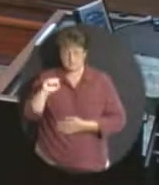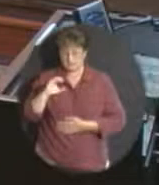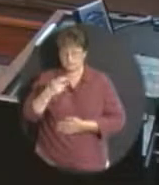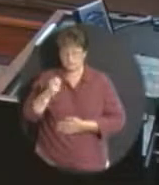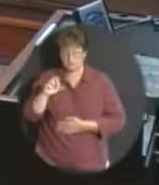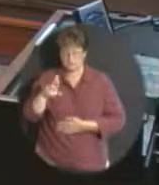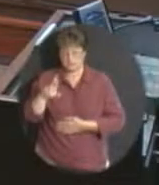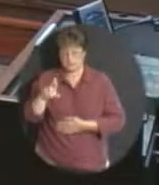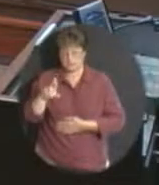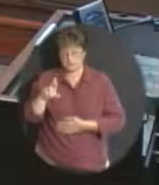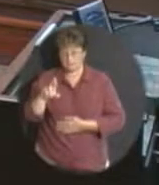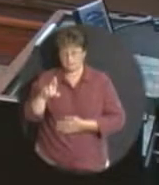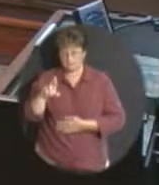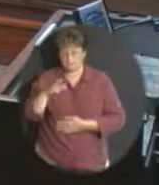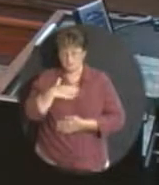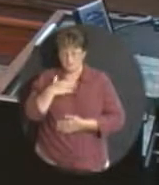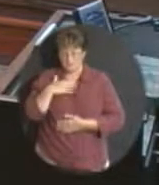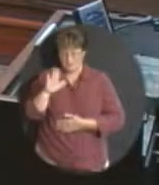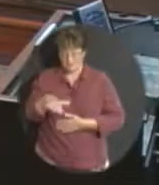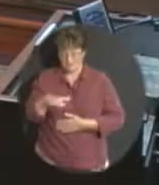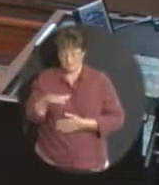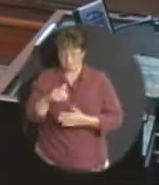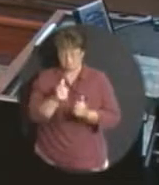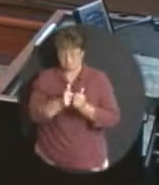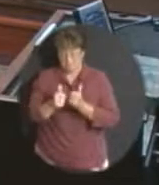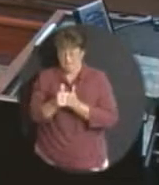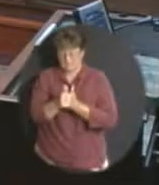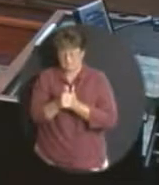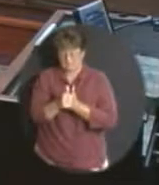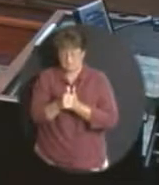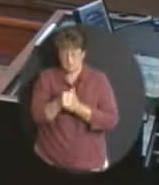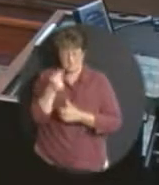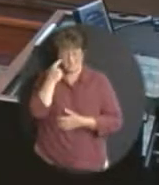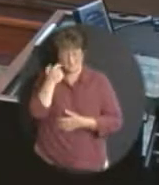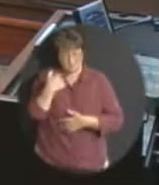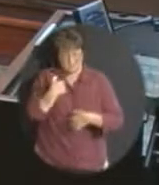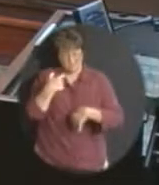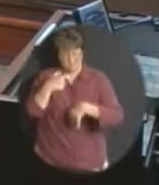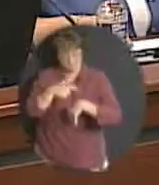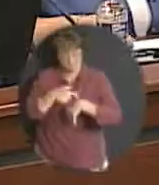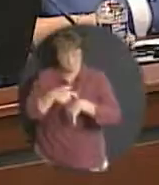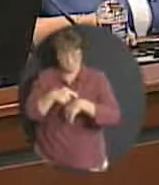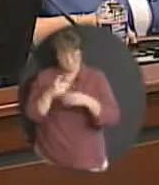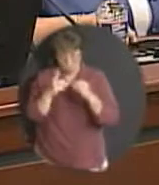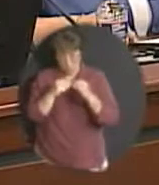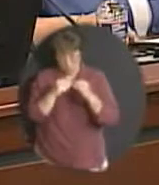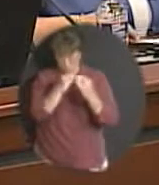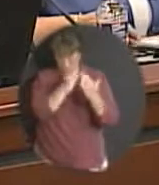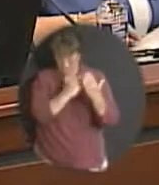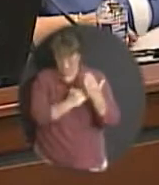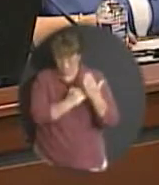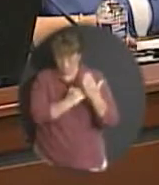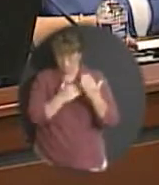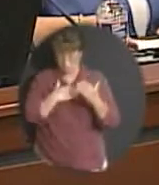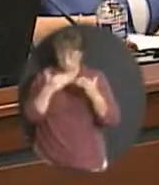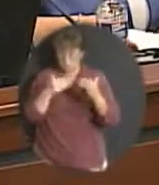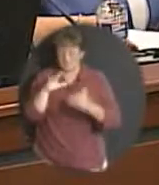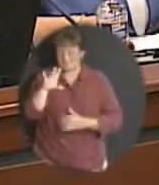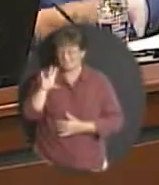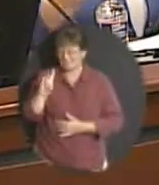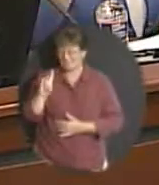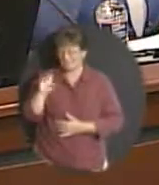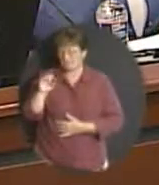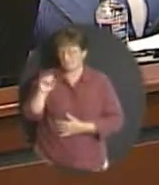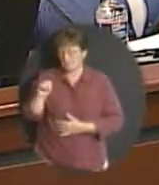The motion passes. And I believe we have time for another item. So we'll move along to